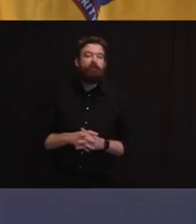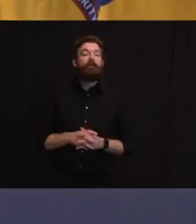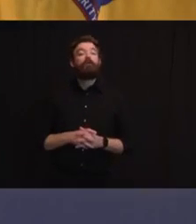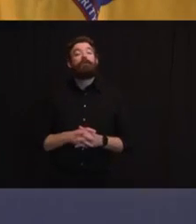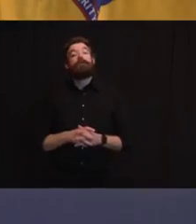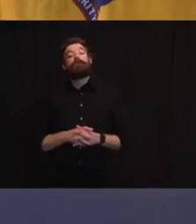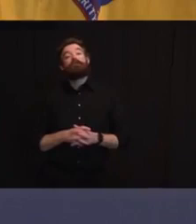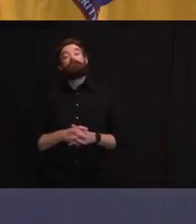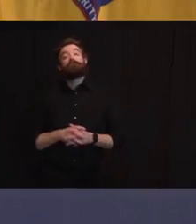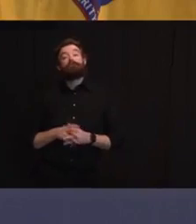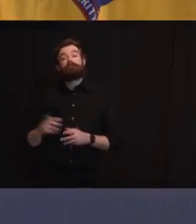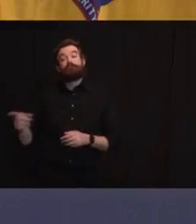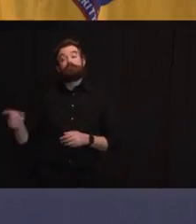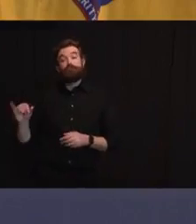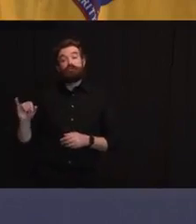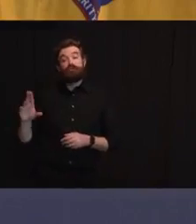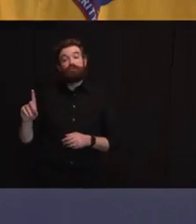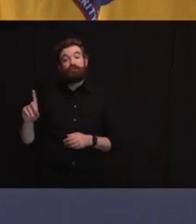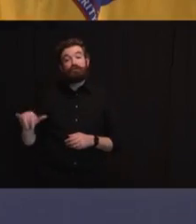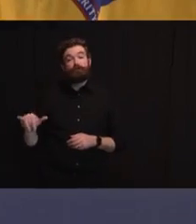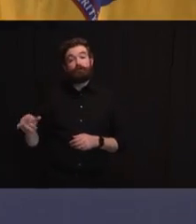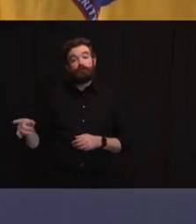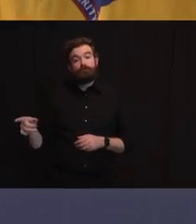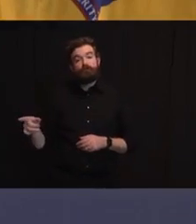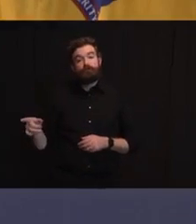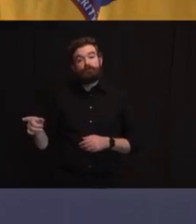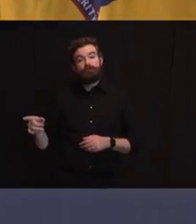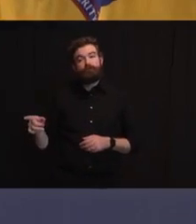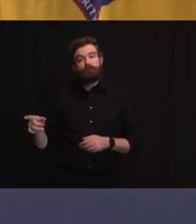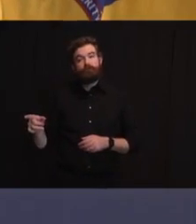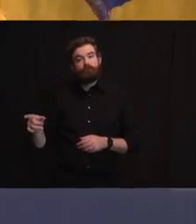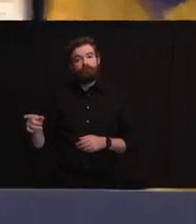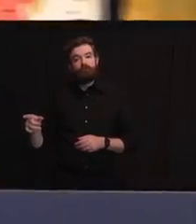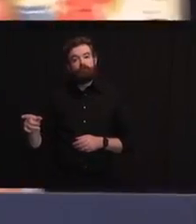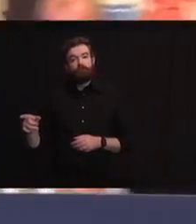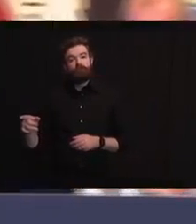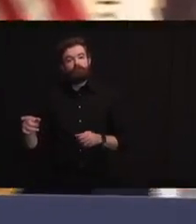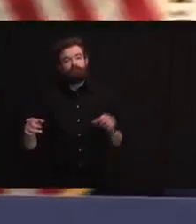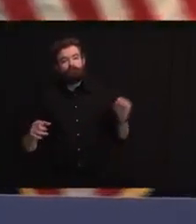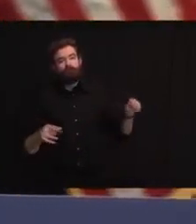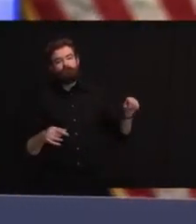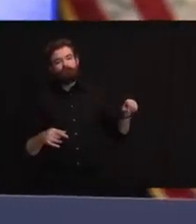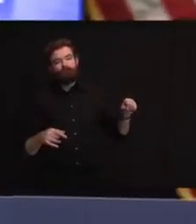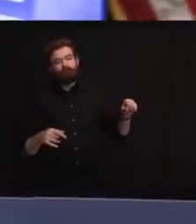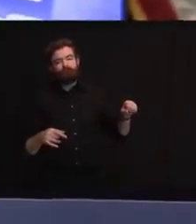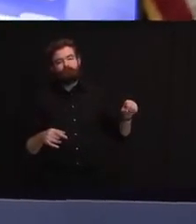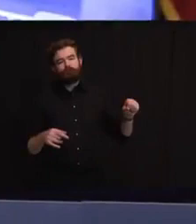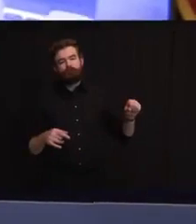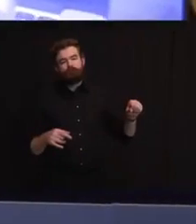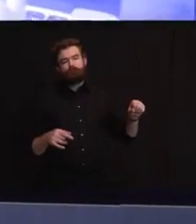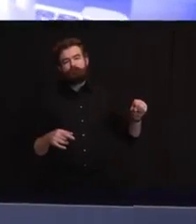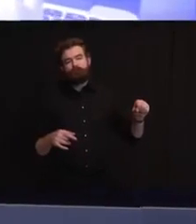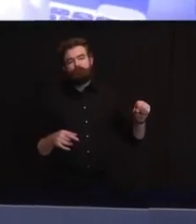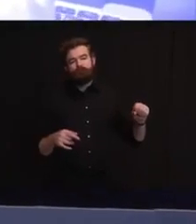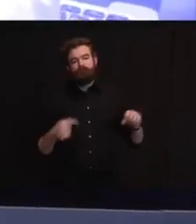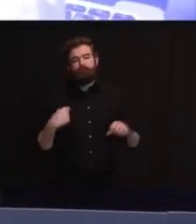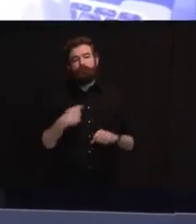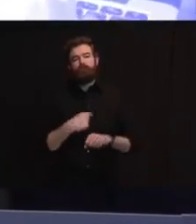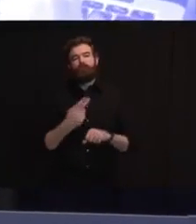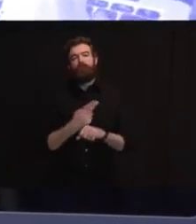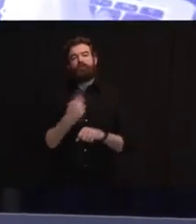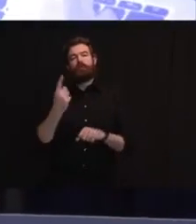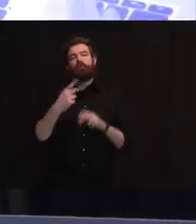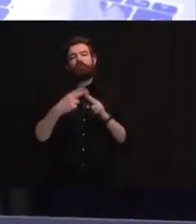yourselves to sort of push back against that. Our professional advisory committee uses the social vulnerability index of the